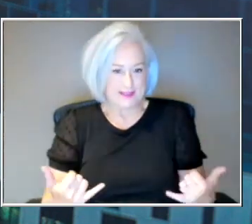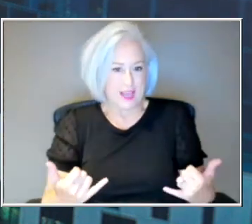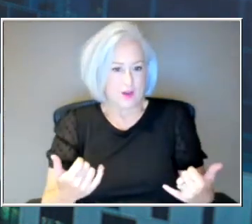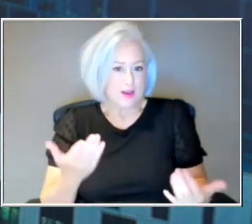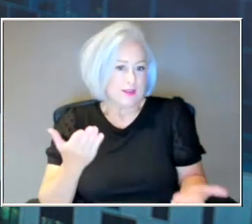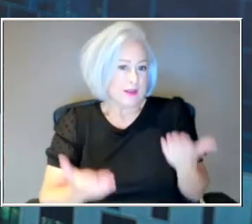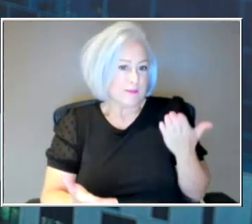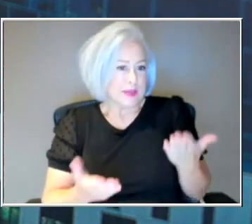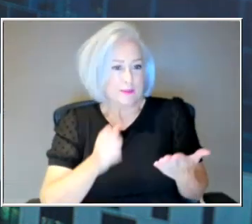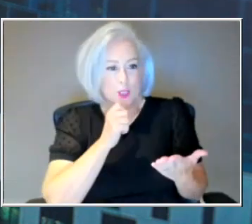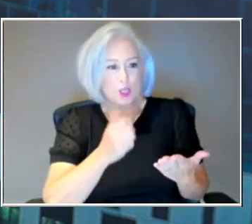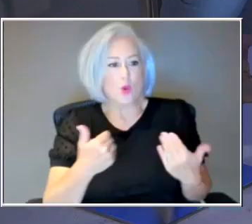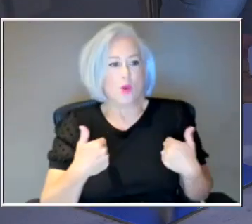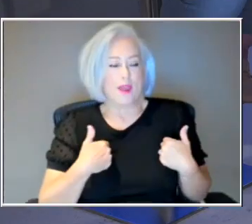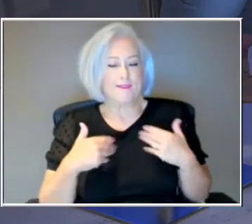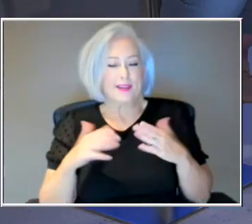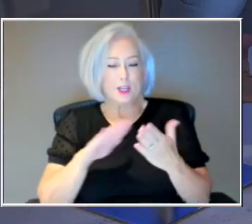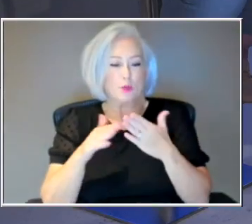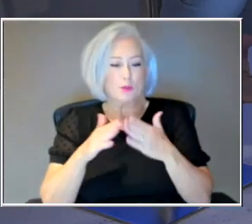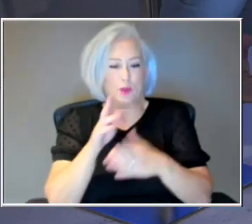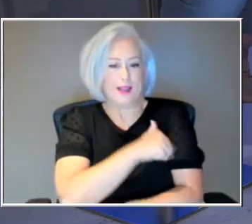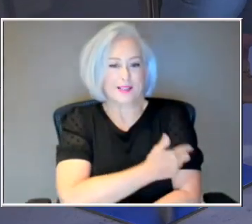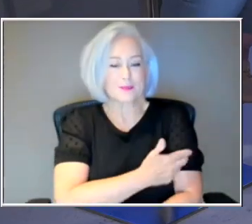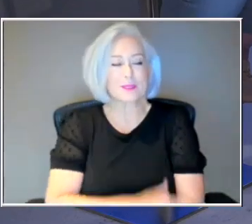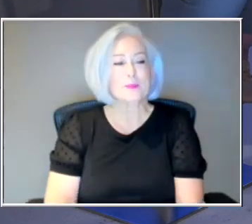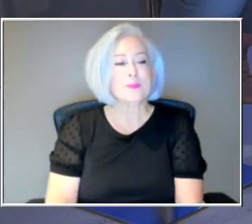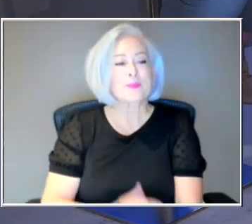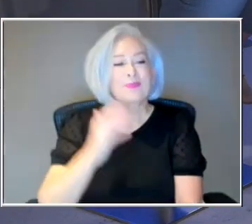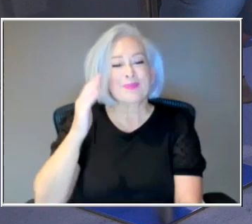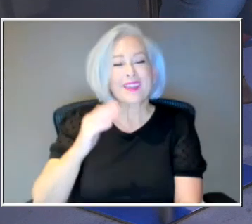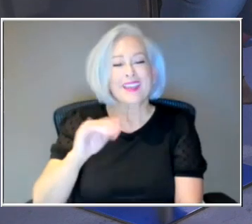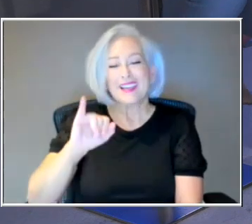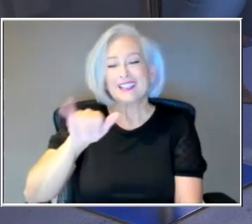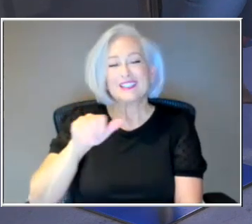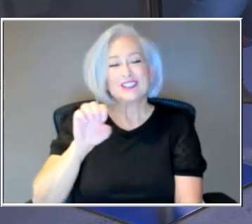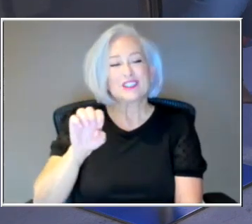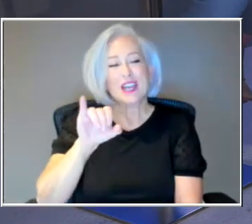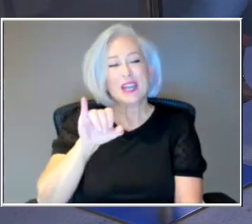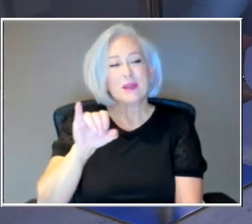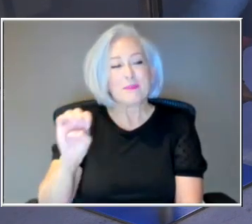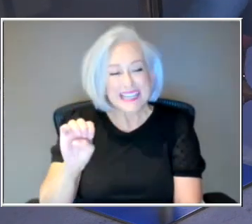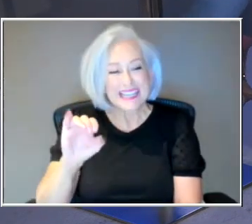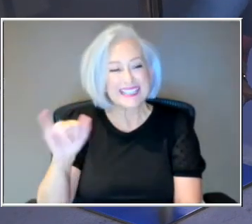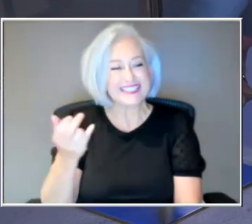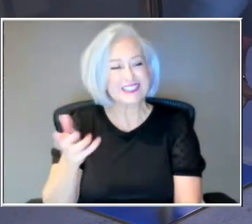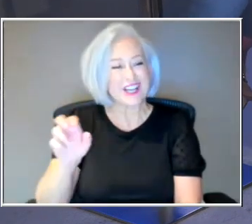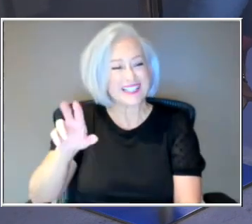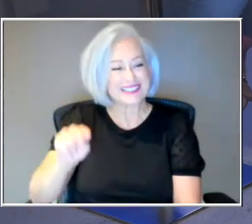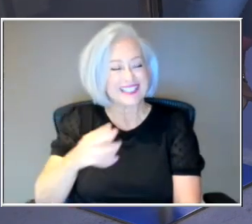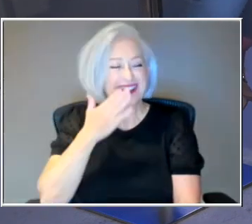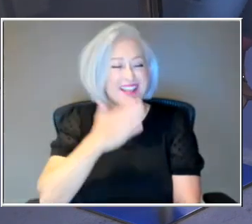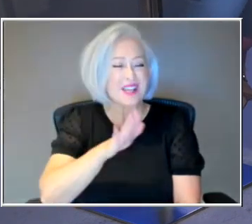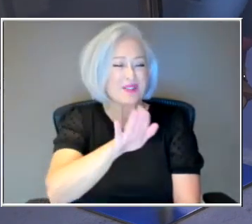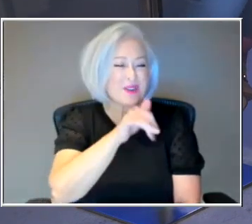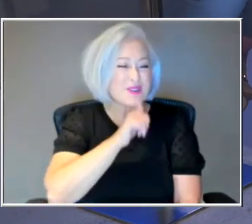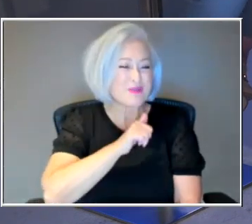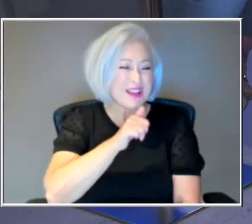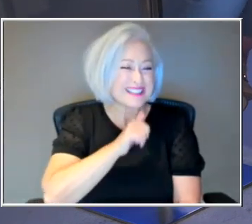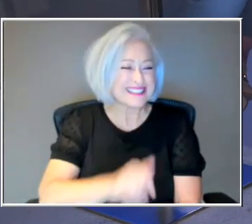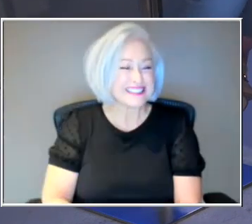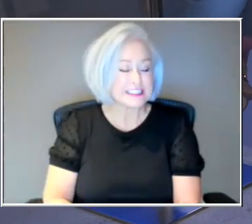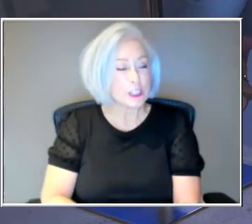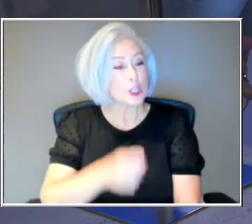community hospital setting. Let's bring in our other Jamie Johnson. Thank you for being so patient. You do speech